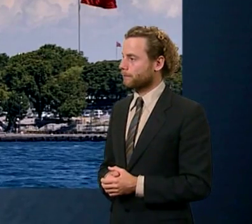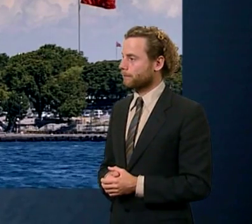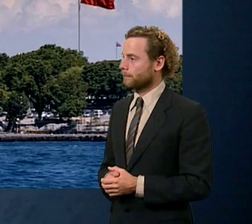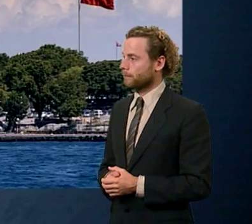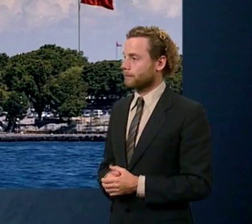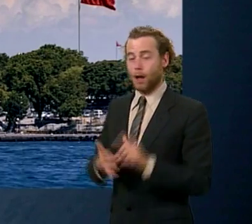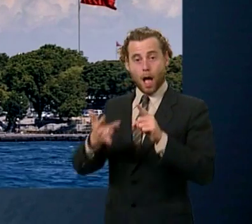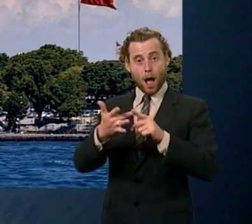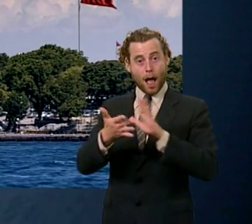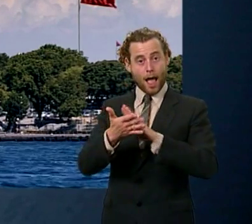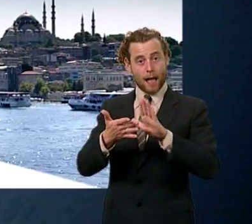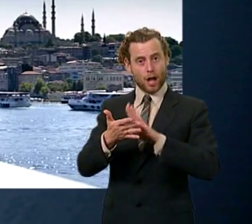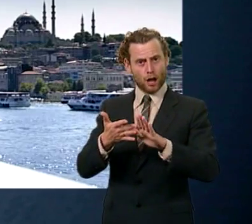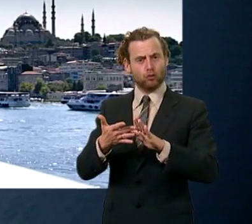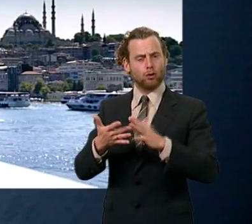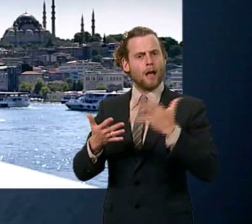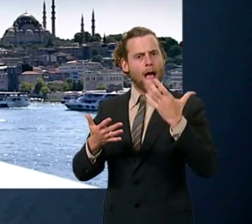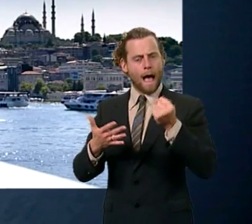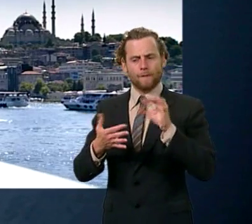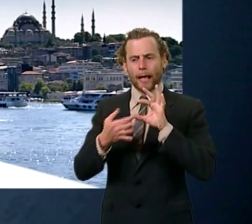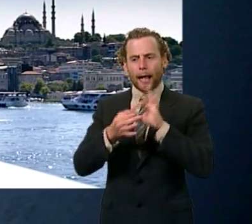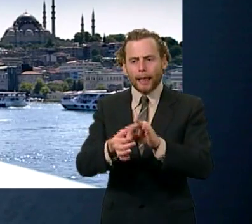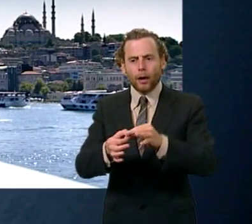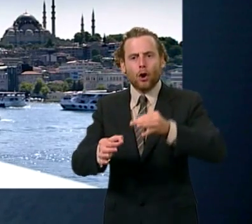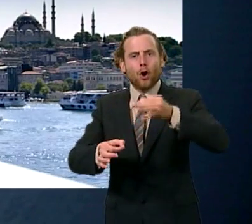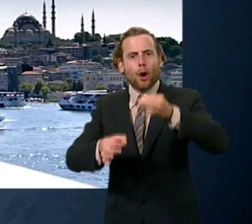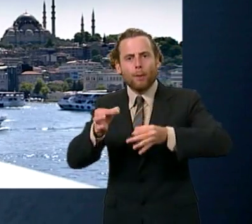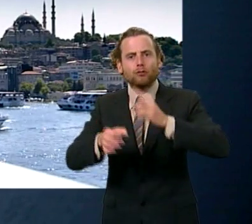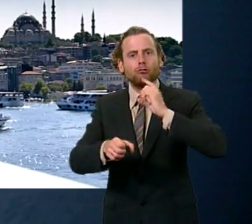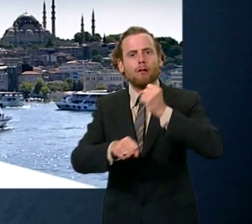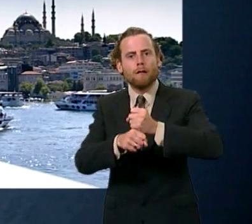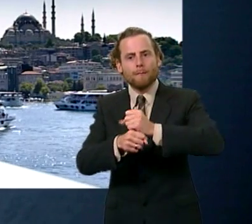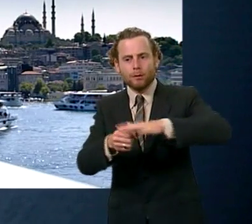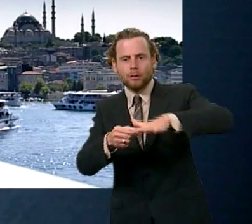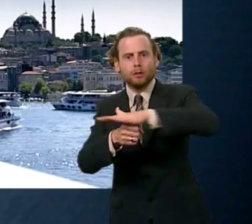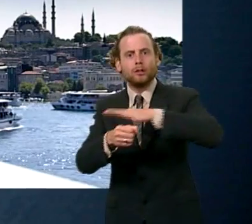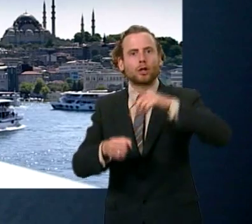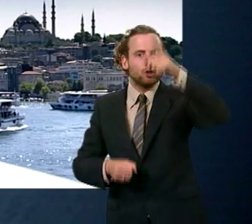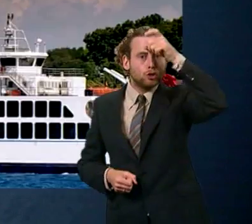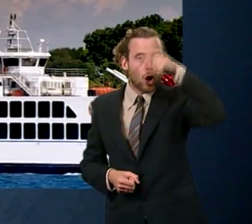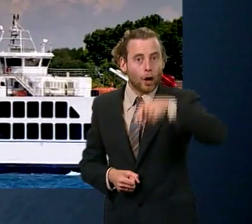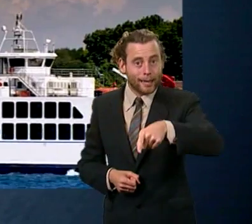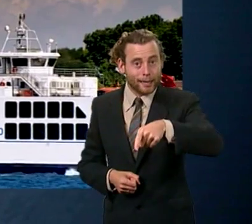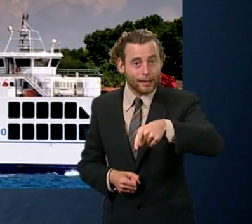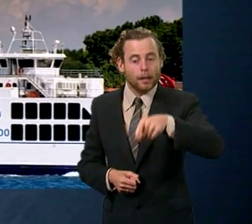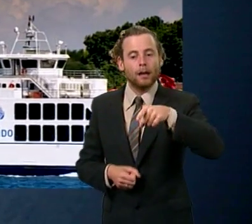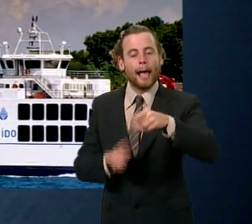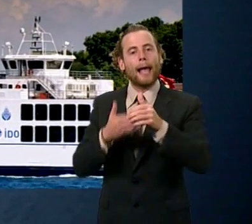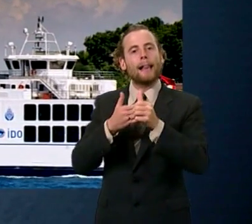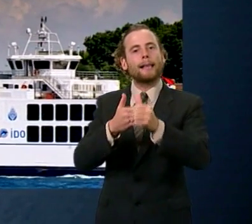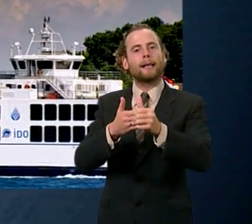The IHH has close ties to politicians and to the government in Turkey, which is led by a former Islamist